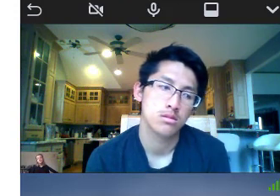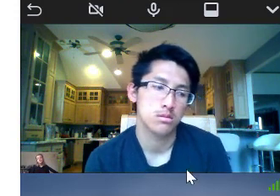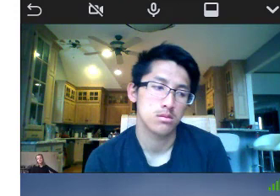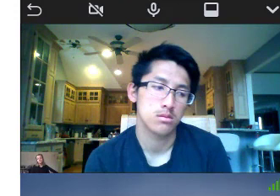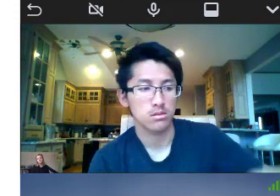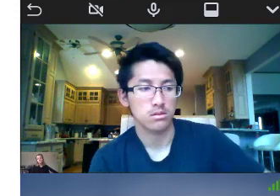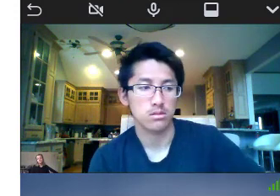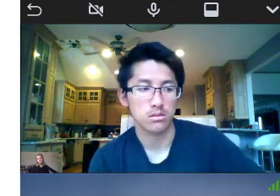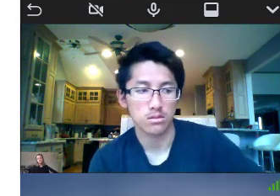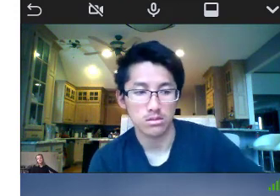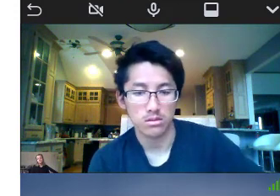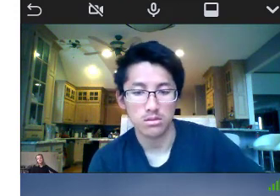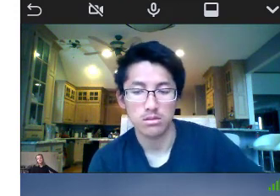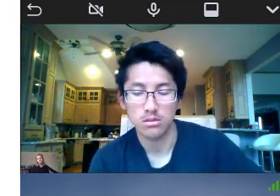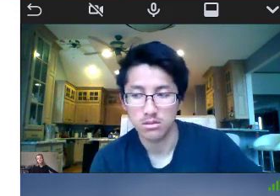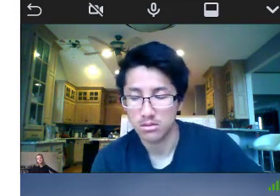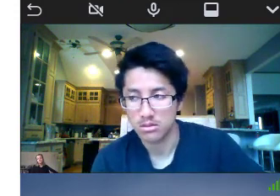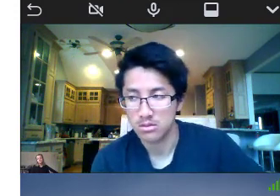Okay, if there are no questions,